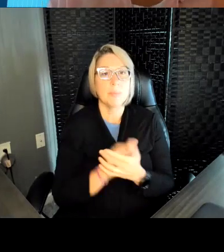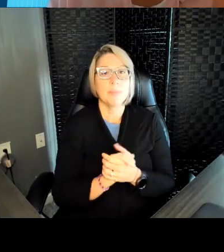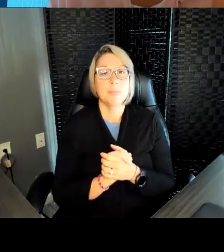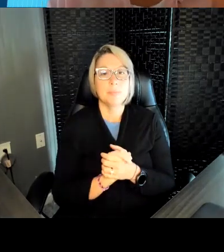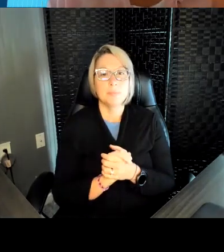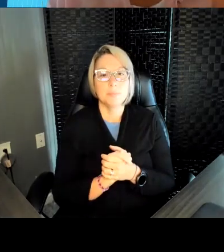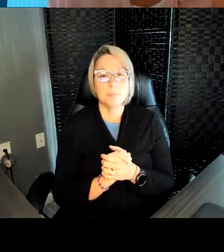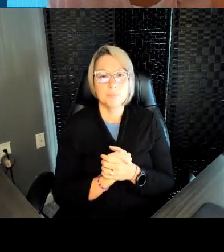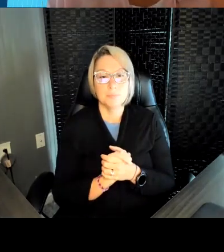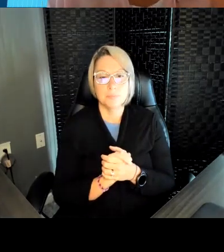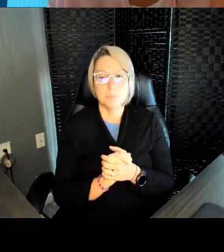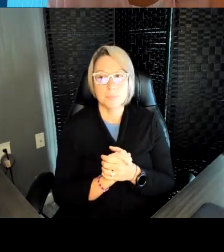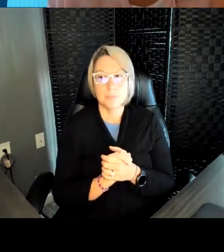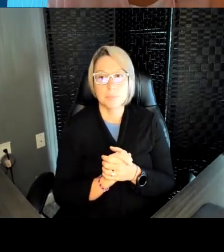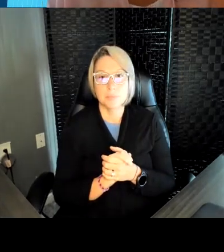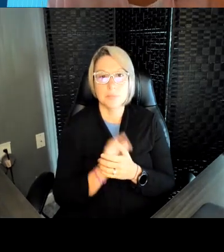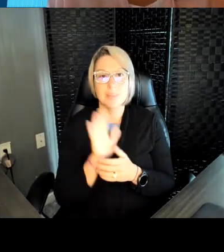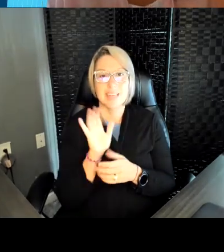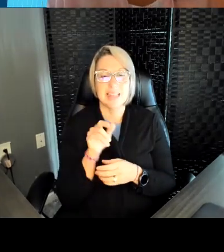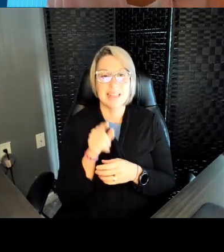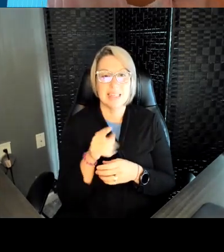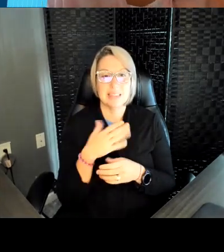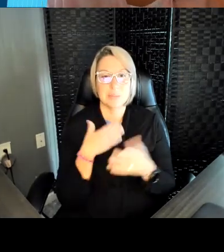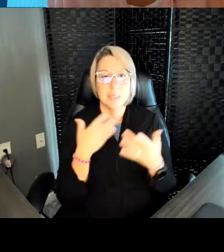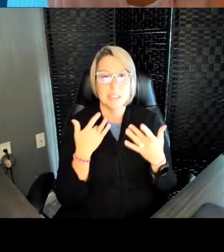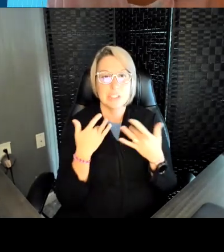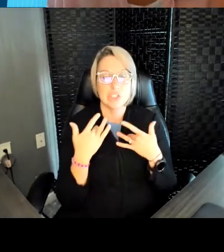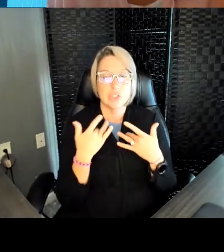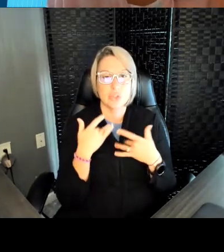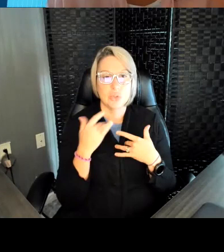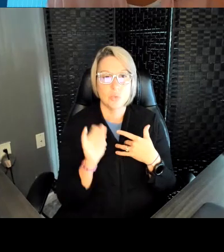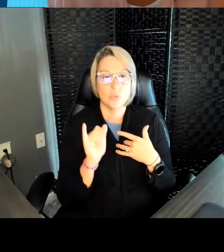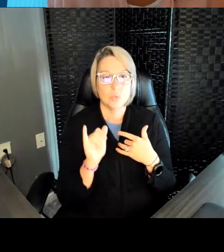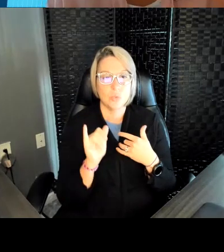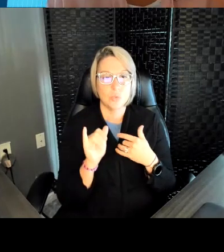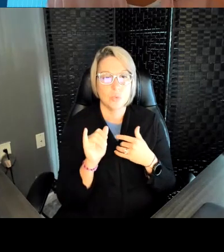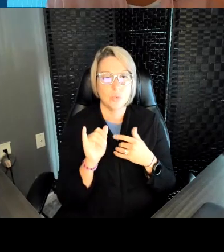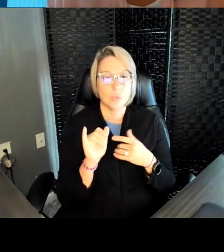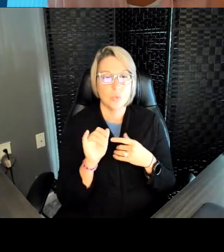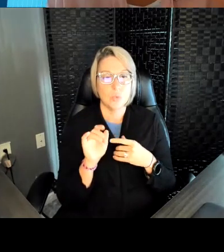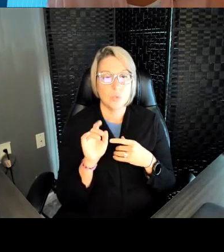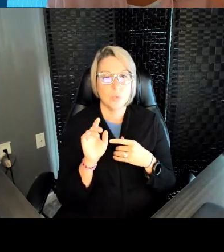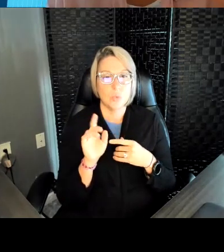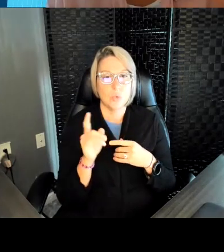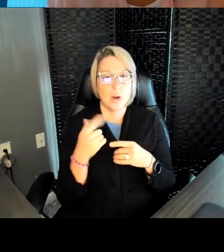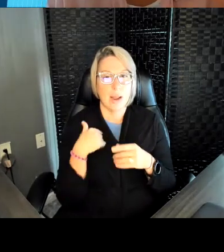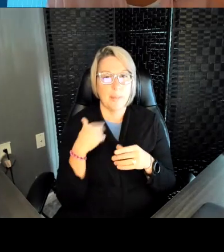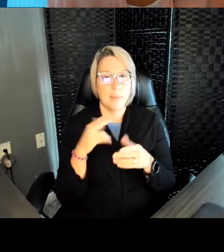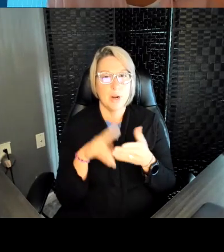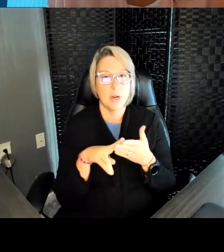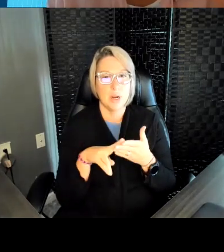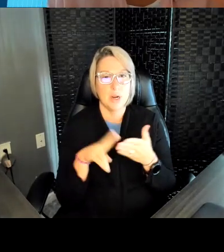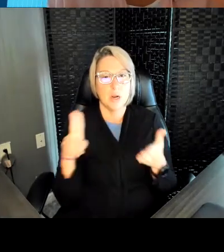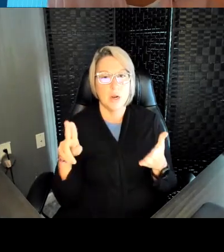So this is my worry, doggone it. Hang on one second. I'm going to get out of here because this